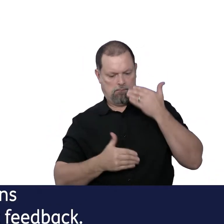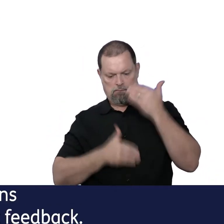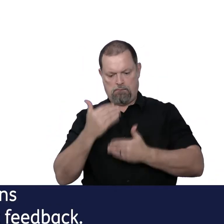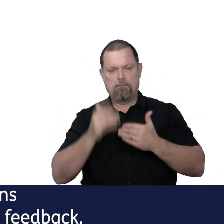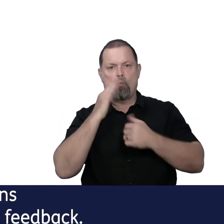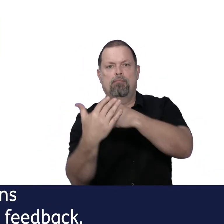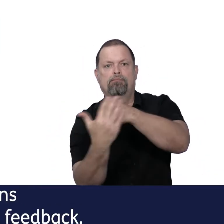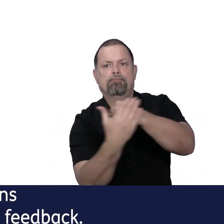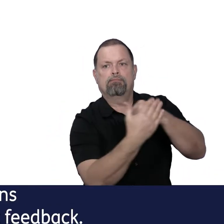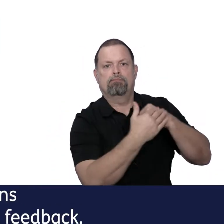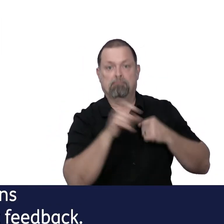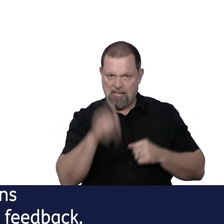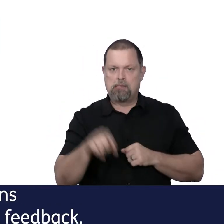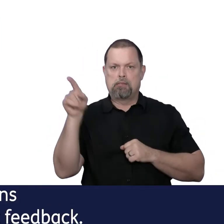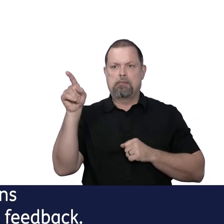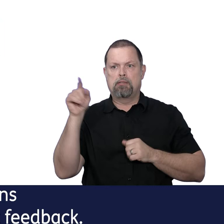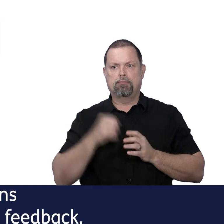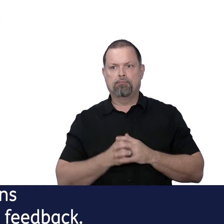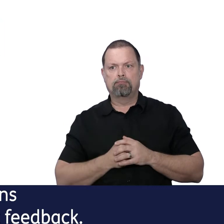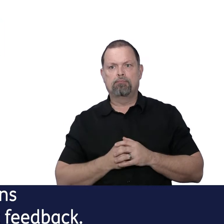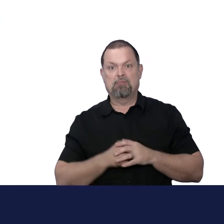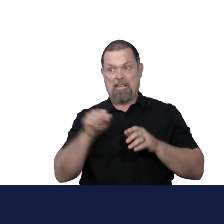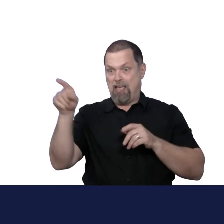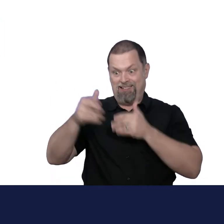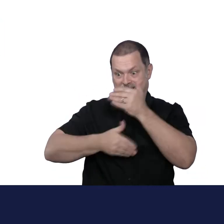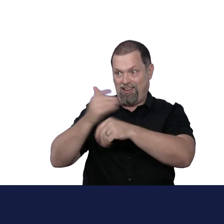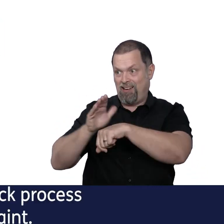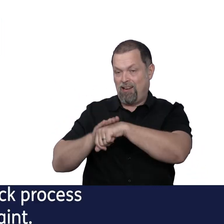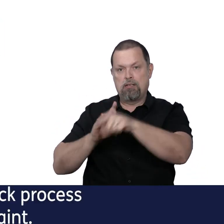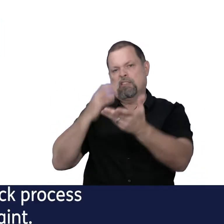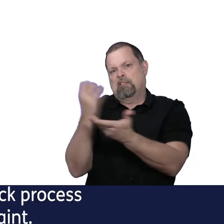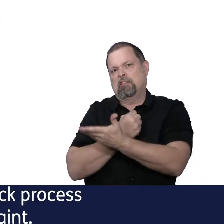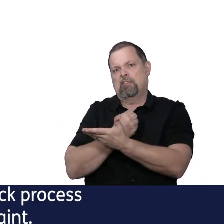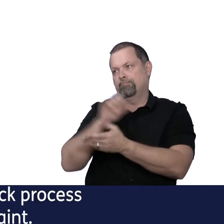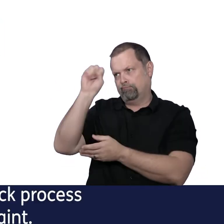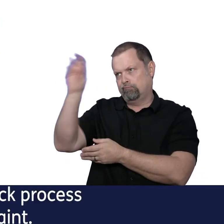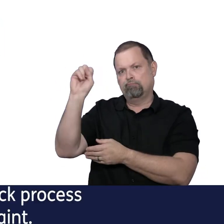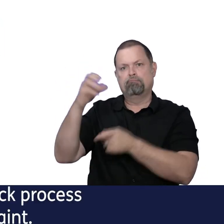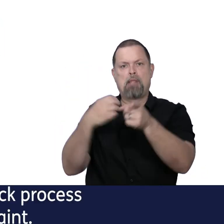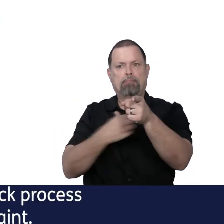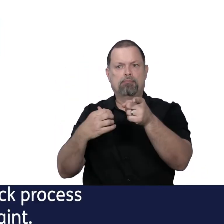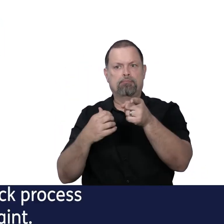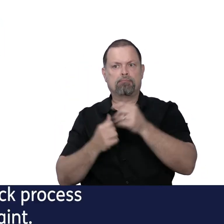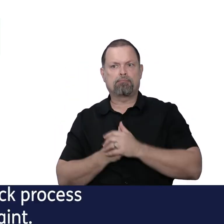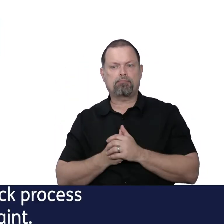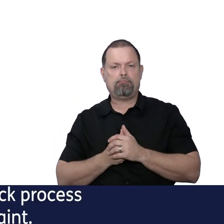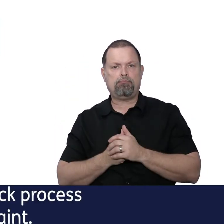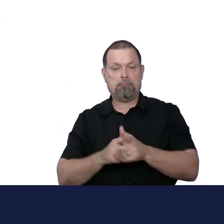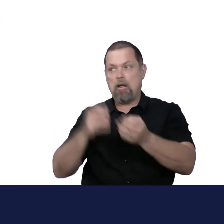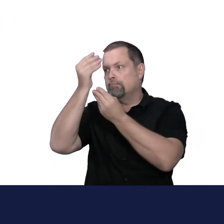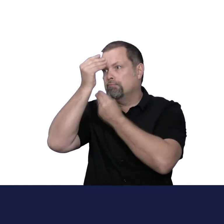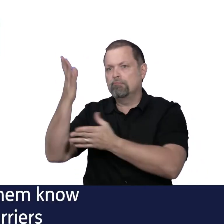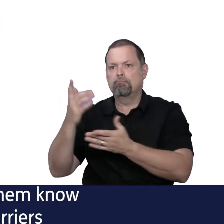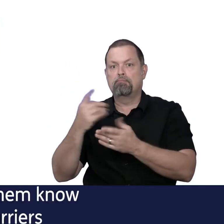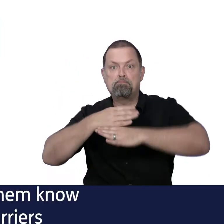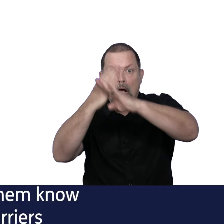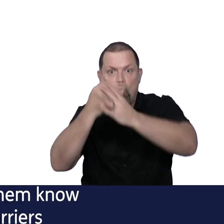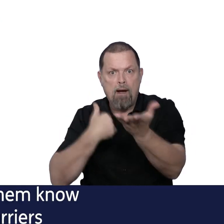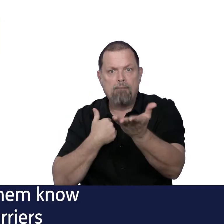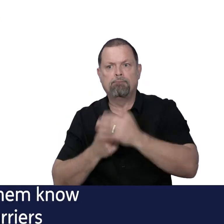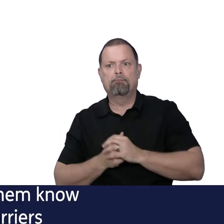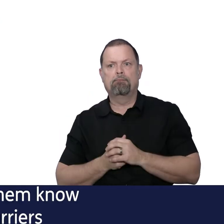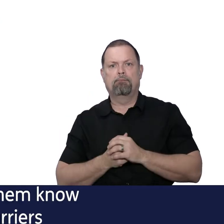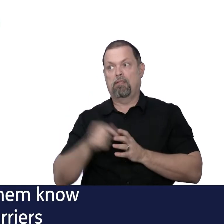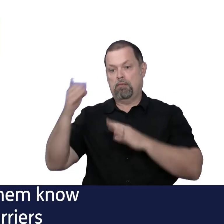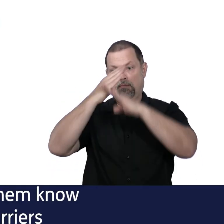and organizations must have a way to get feedback. You can use this feedback process to make a complaint. You could use it